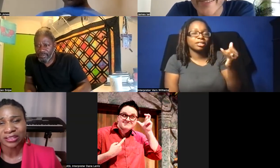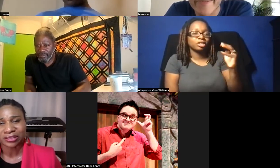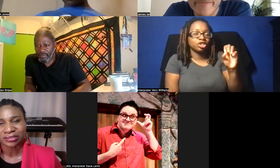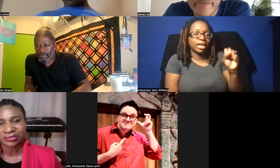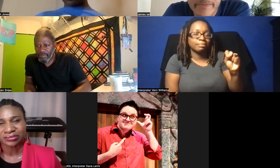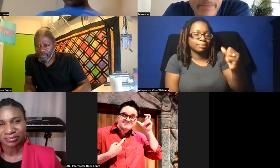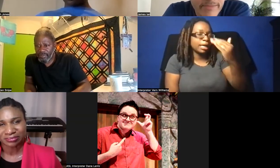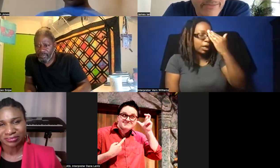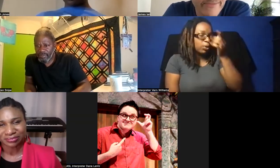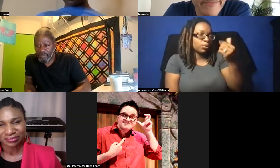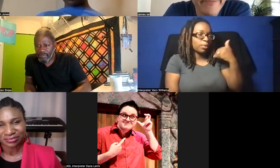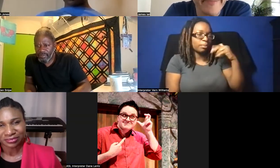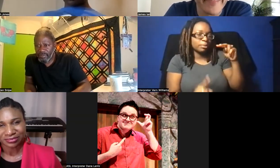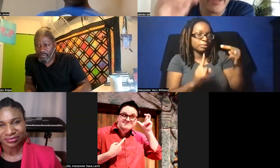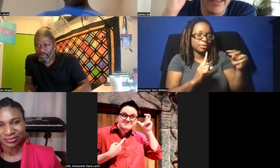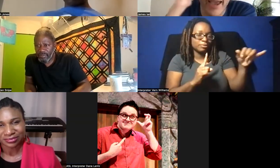well.